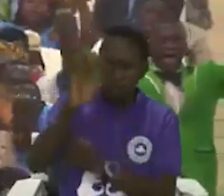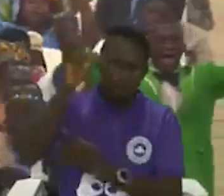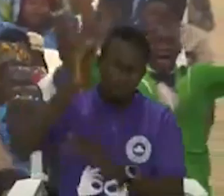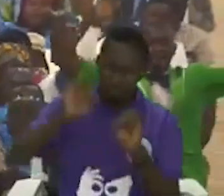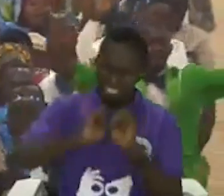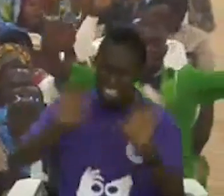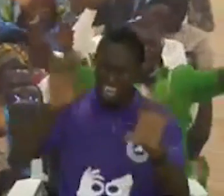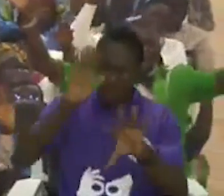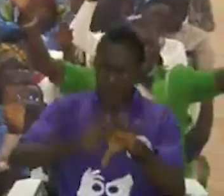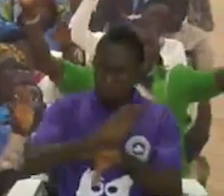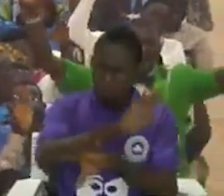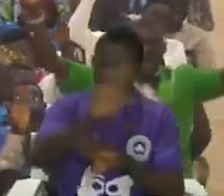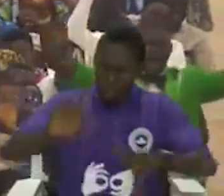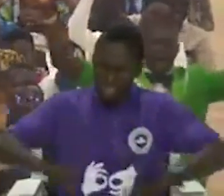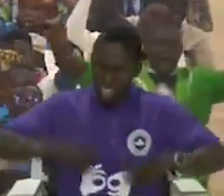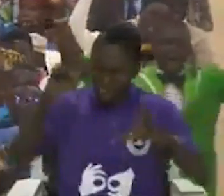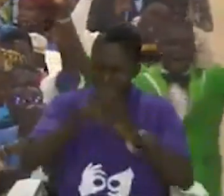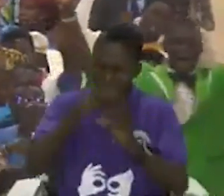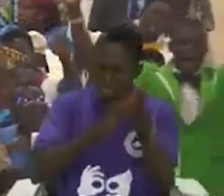Jesus.